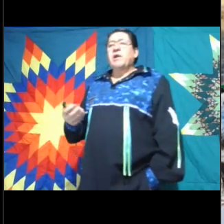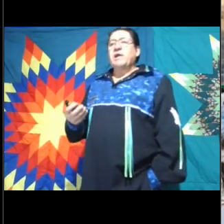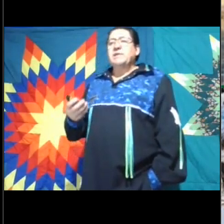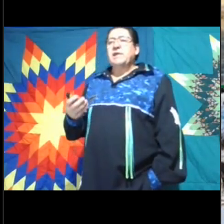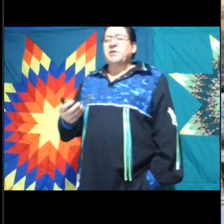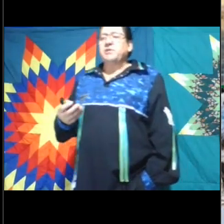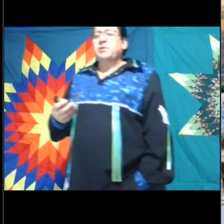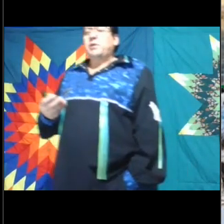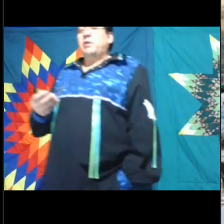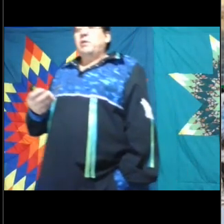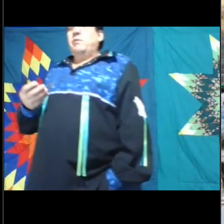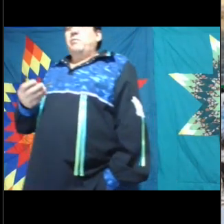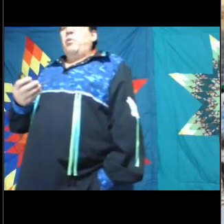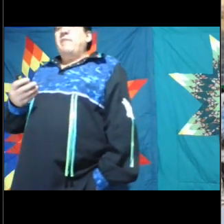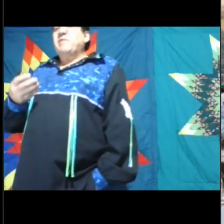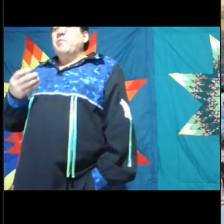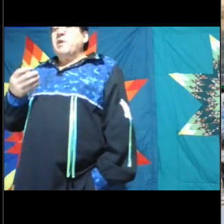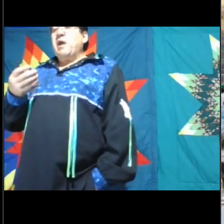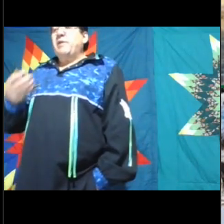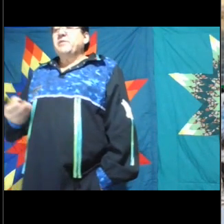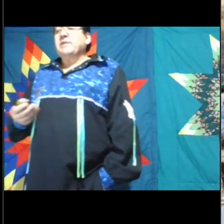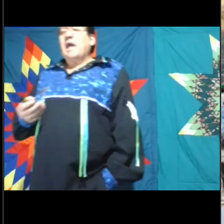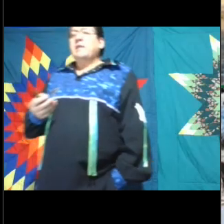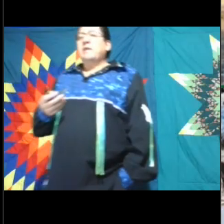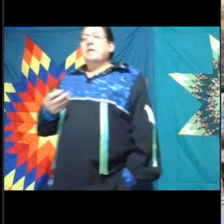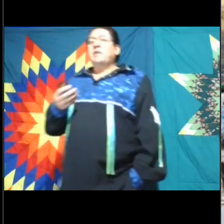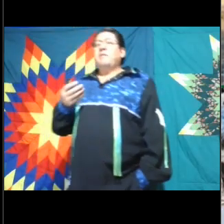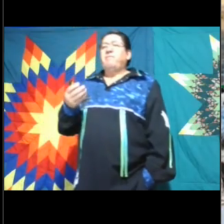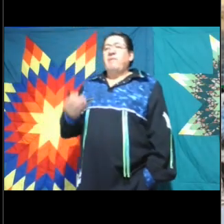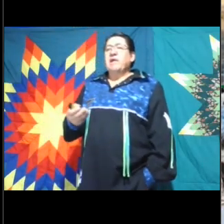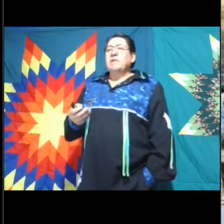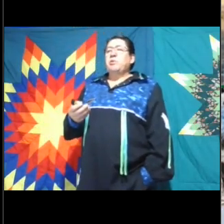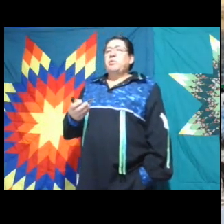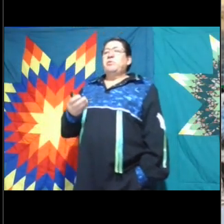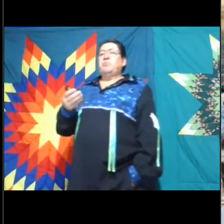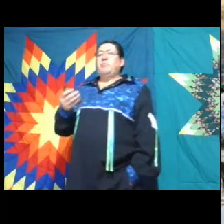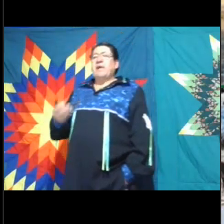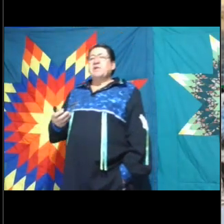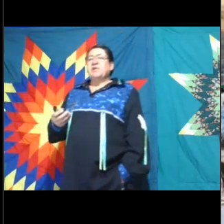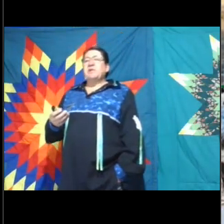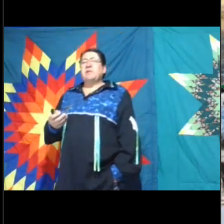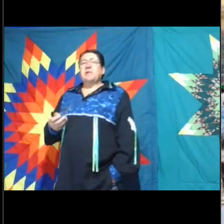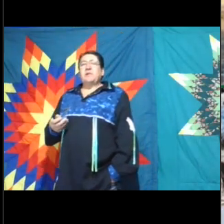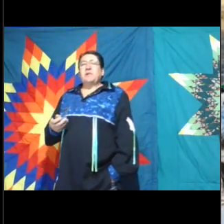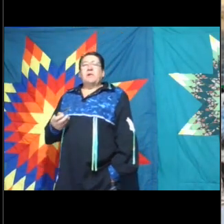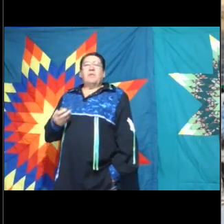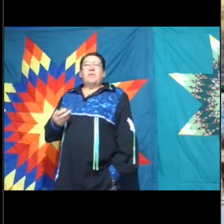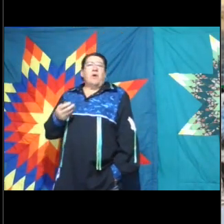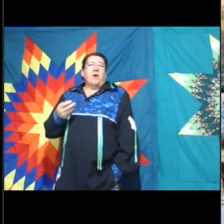an organization, we have to be understanding, flexible, patient.